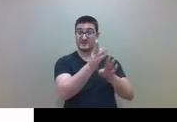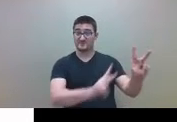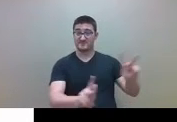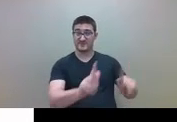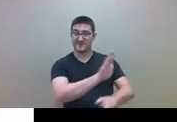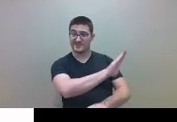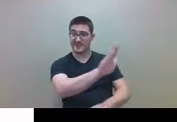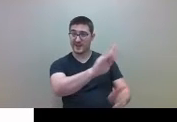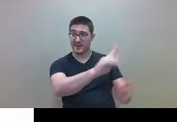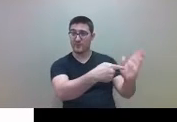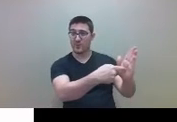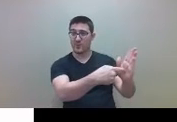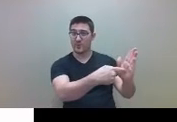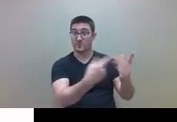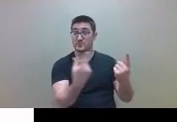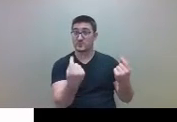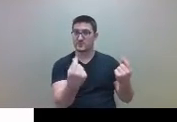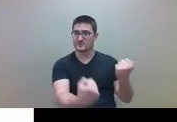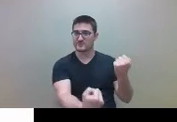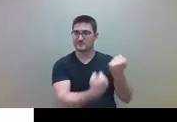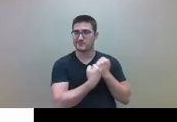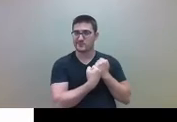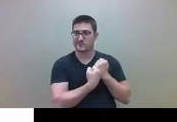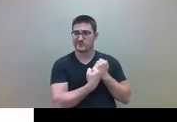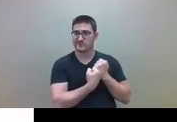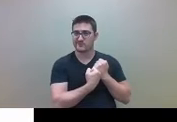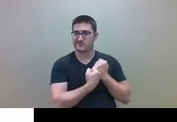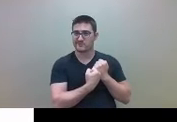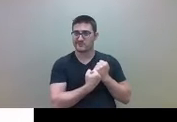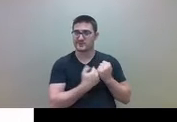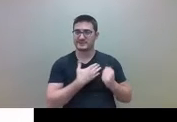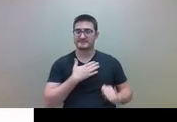you. So it's a little bit of a change of